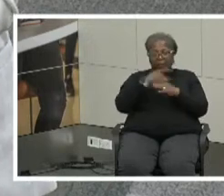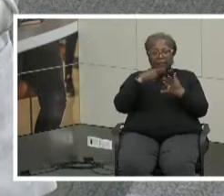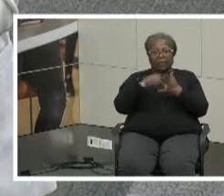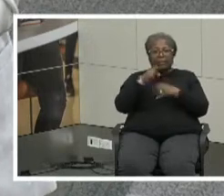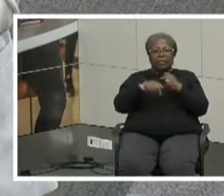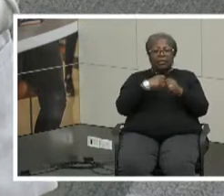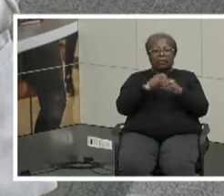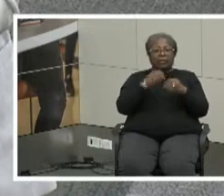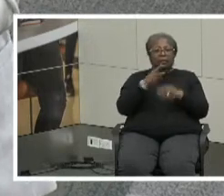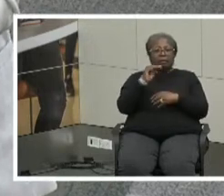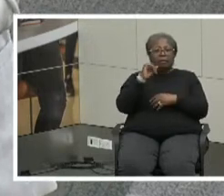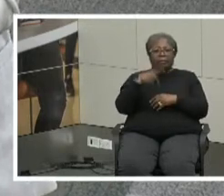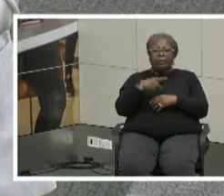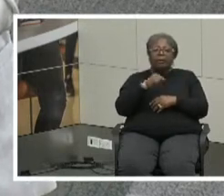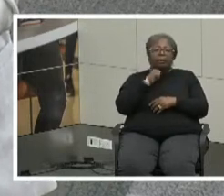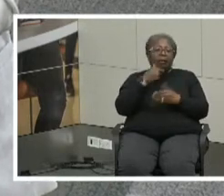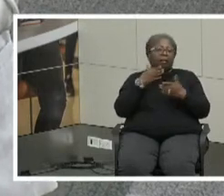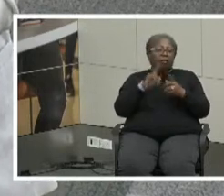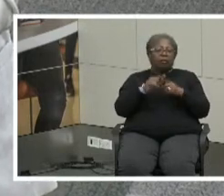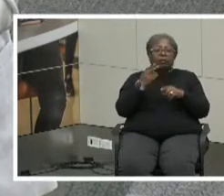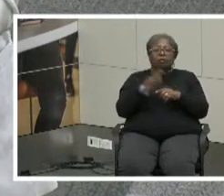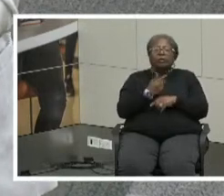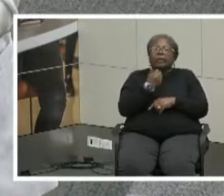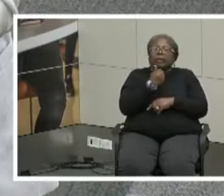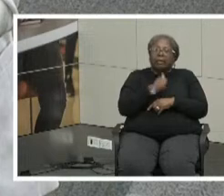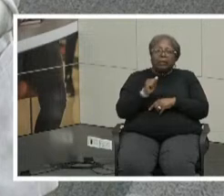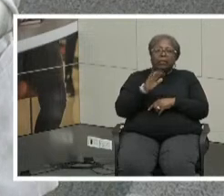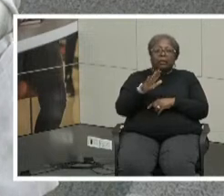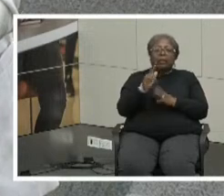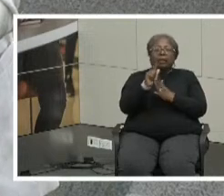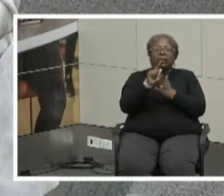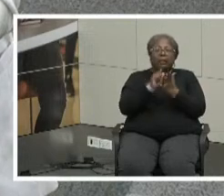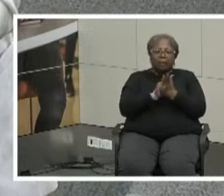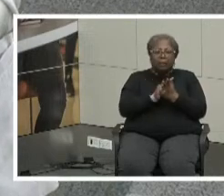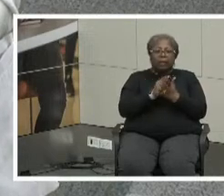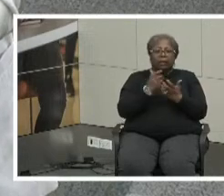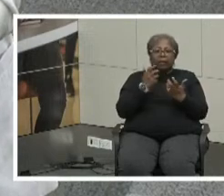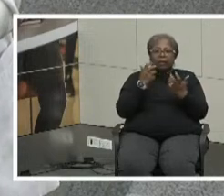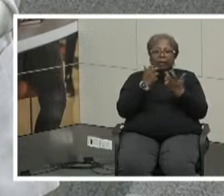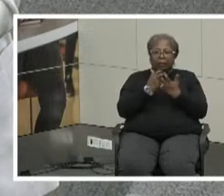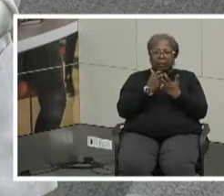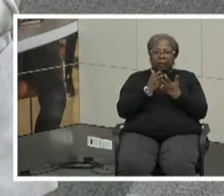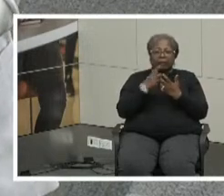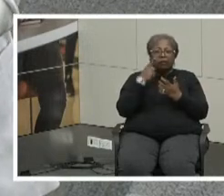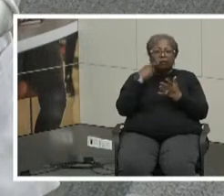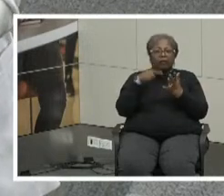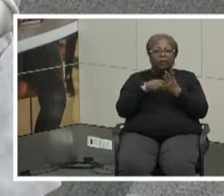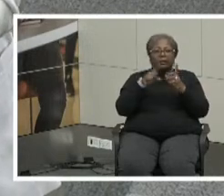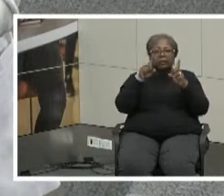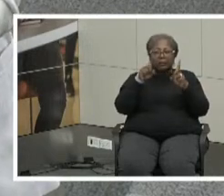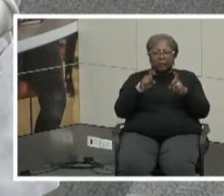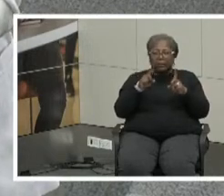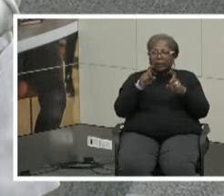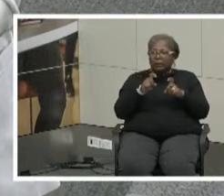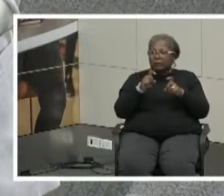was given the map he was not allowed to use any of his legal accommodations for this testing how can these